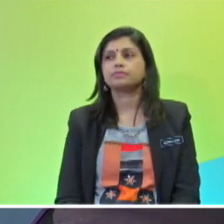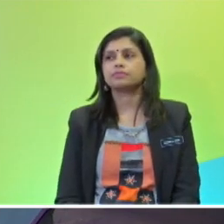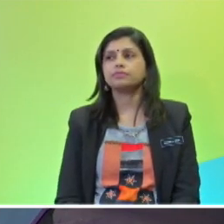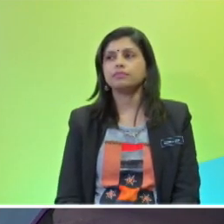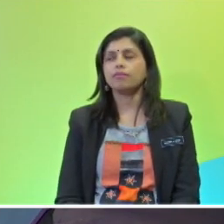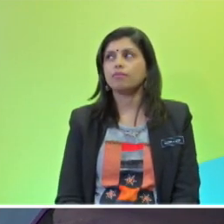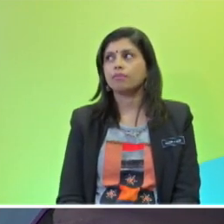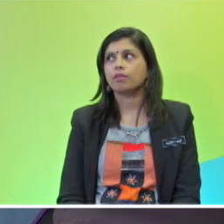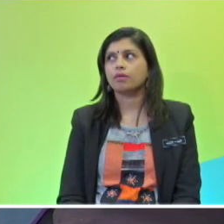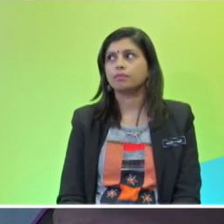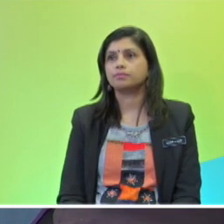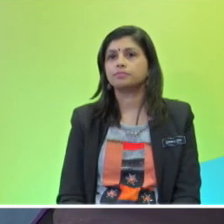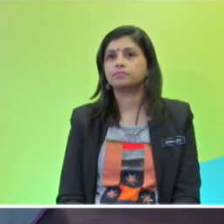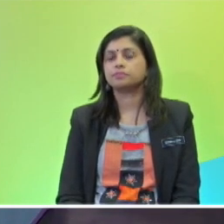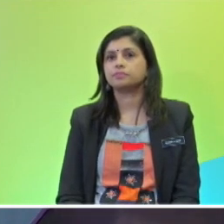and do that.